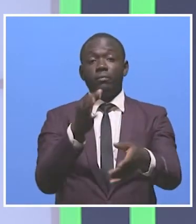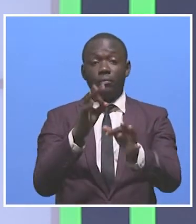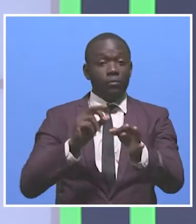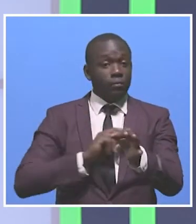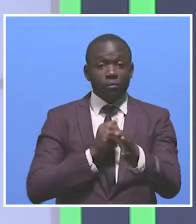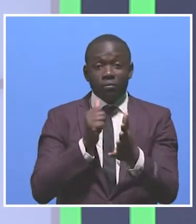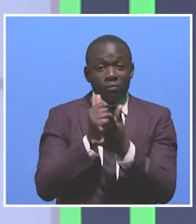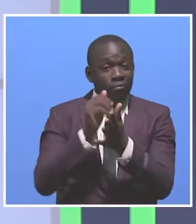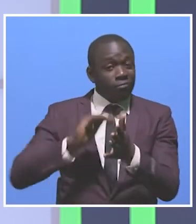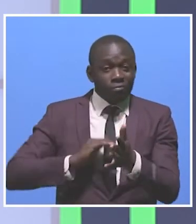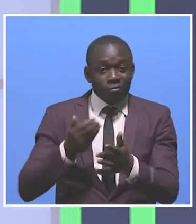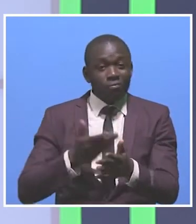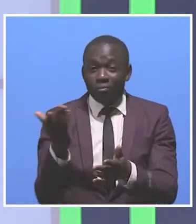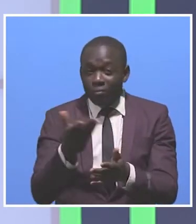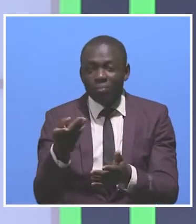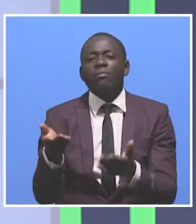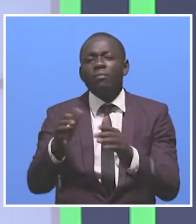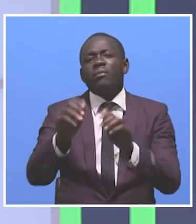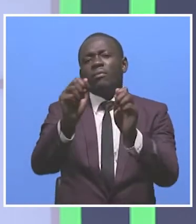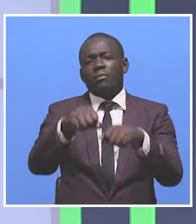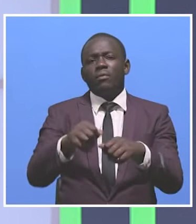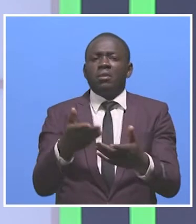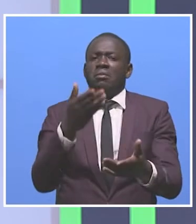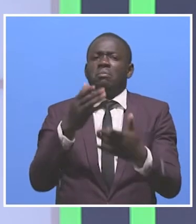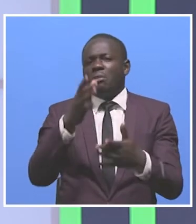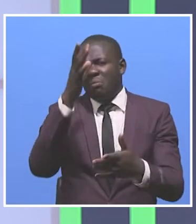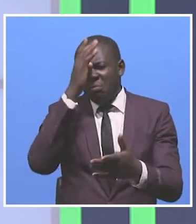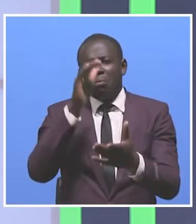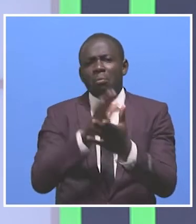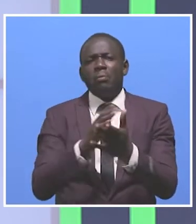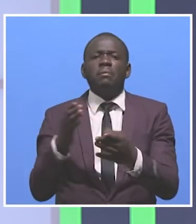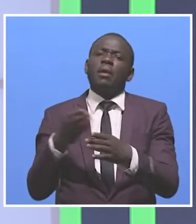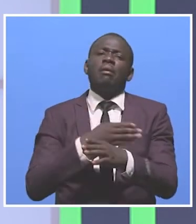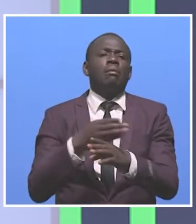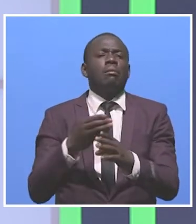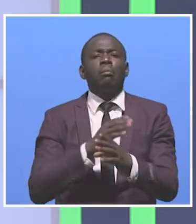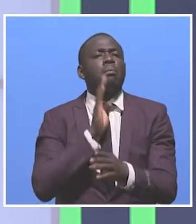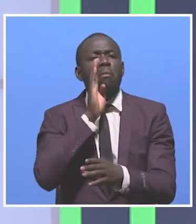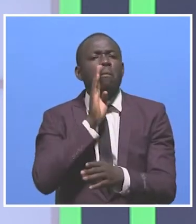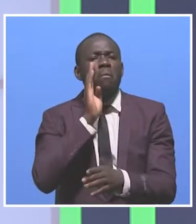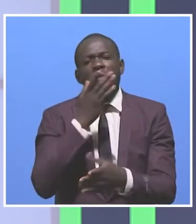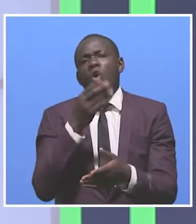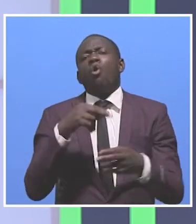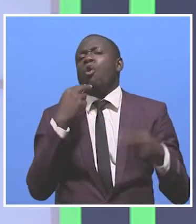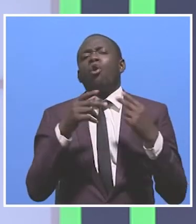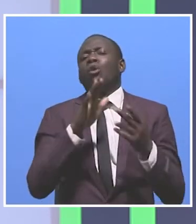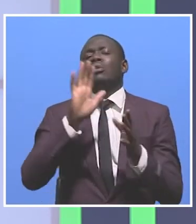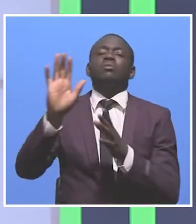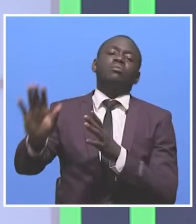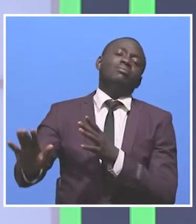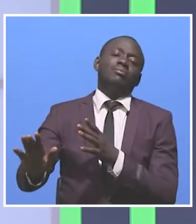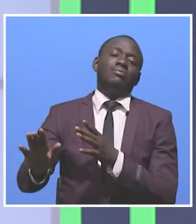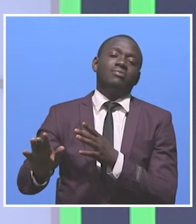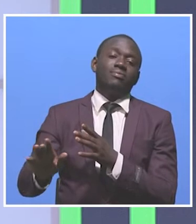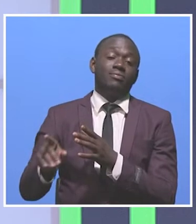for example, with the condition. Maybe the husband is even drinking alcohol and busy in a hotel somewhere. He's